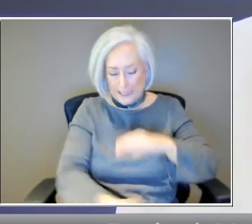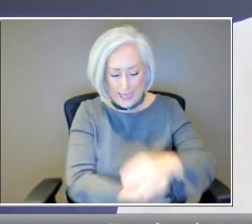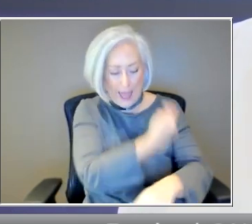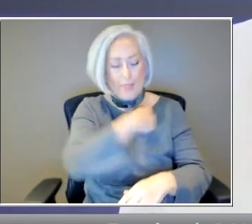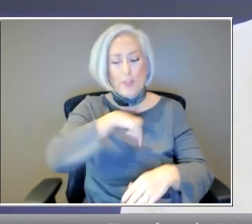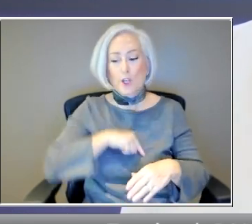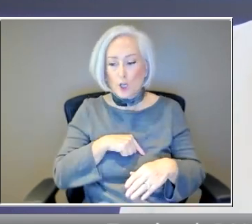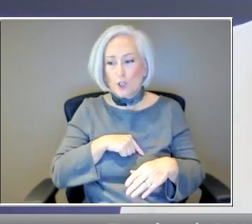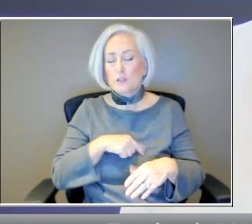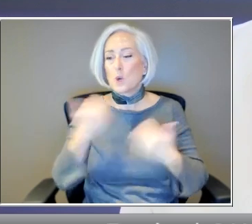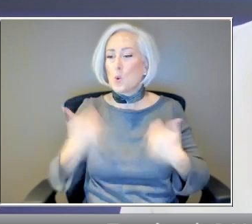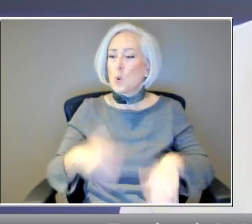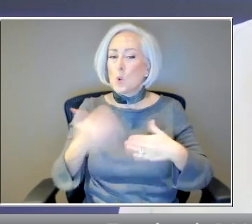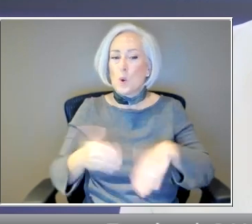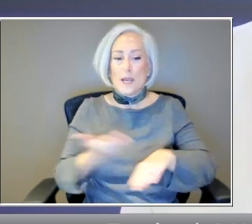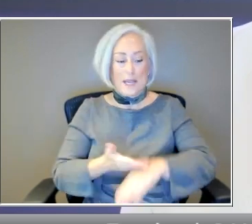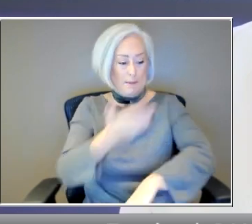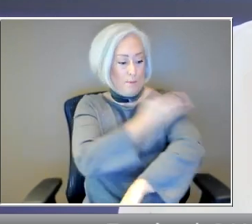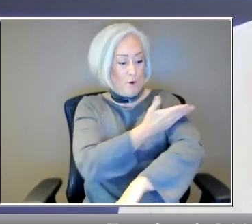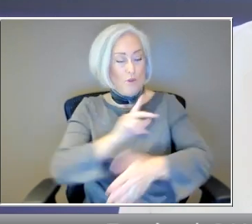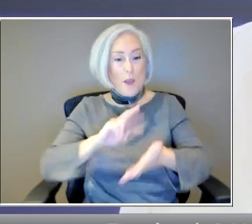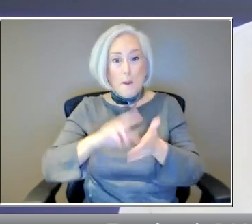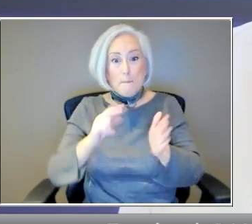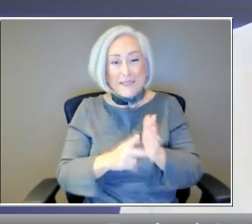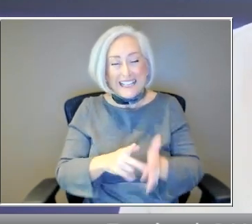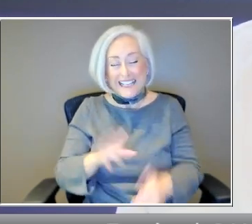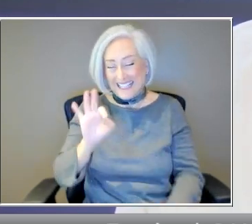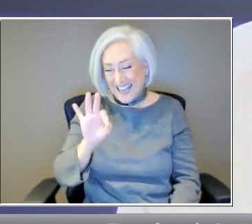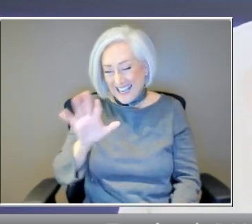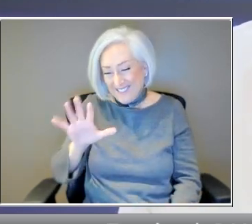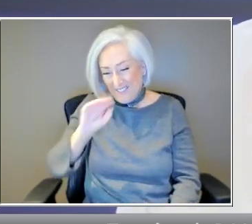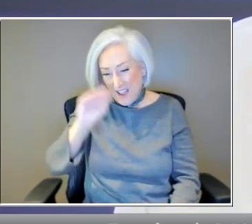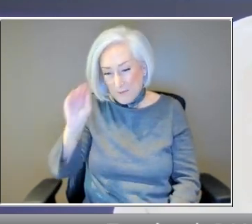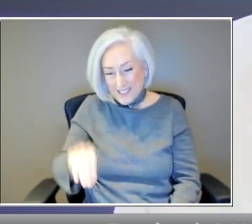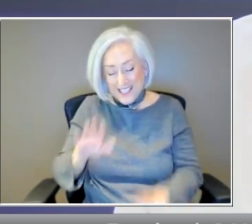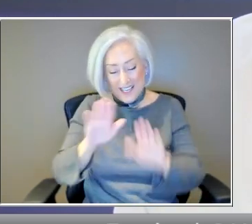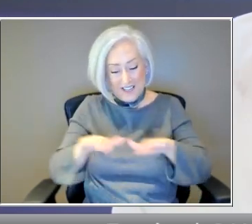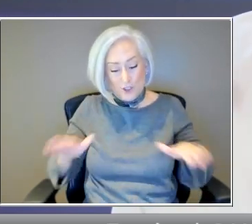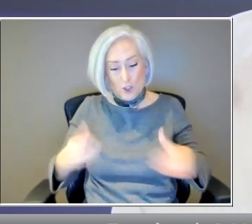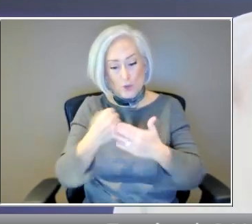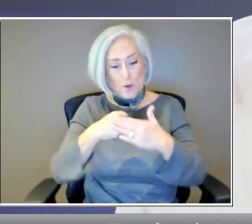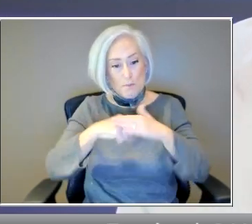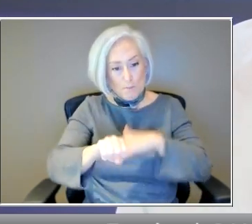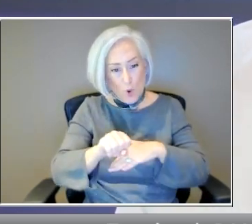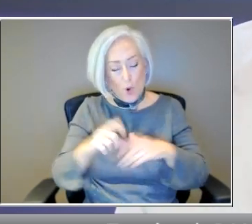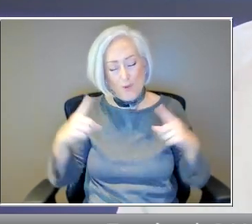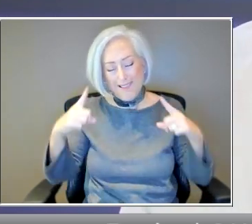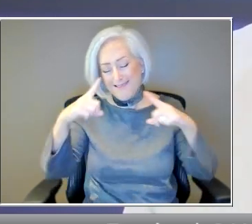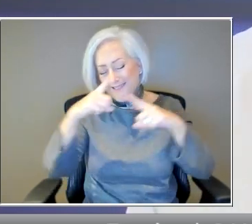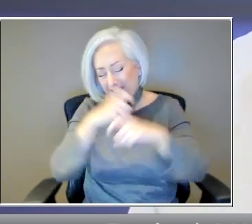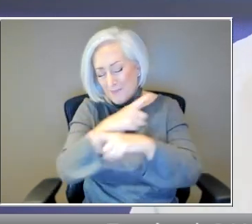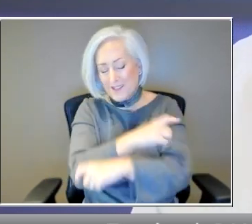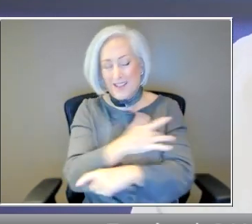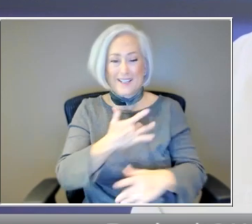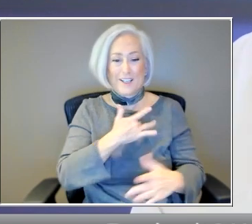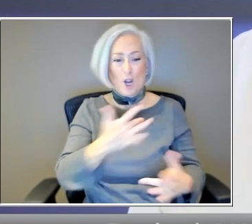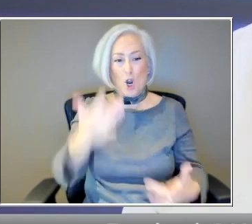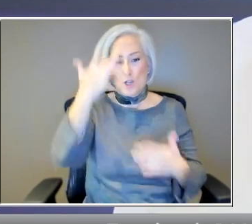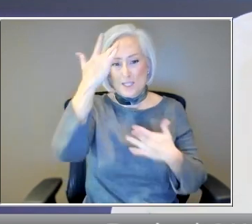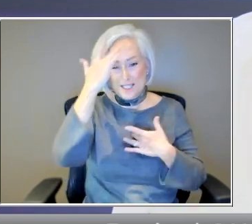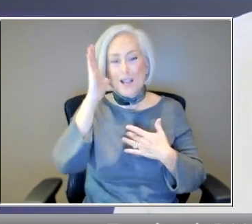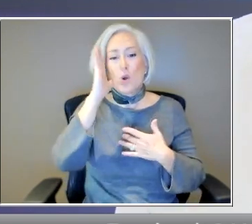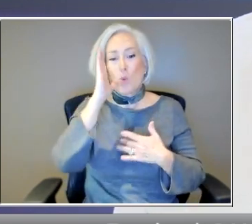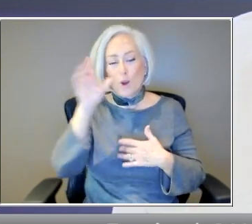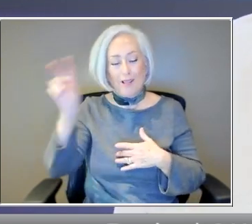95+% of children born with even complicated heart disease will survive to adulthood, and not just survive, but thrive.